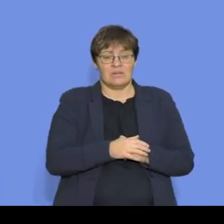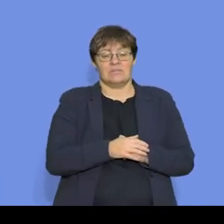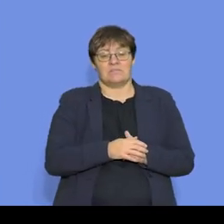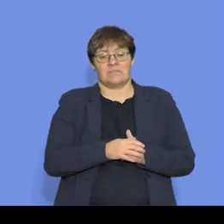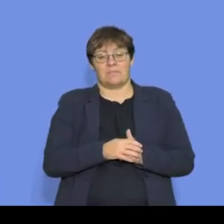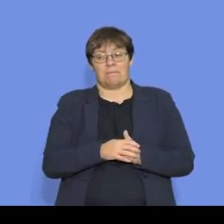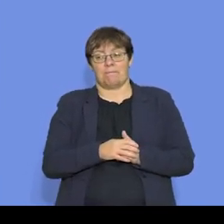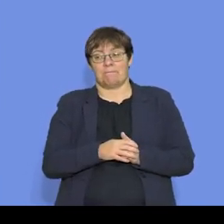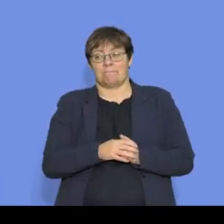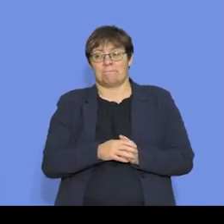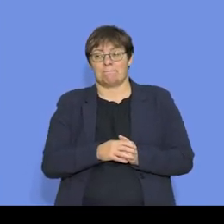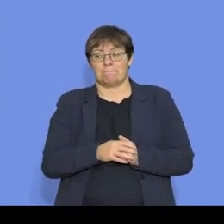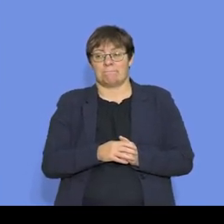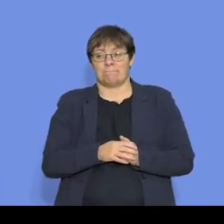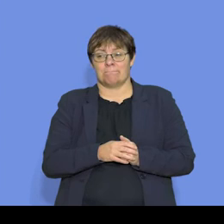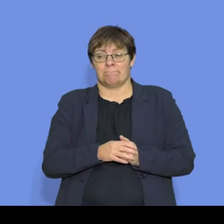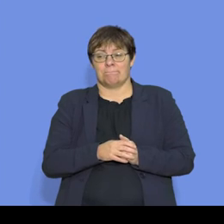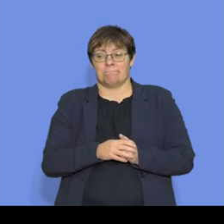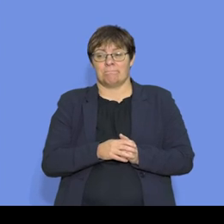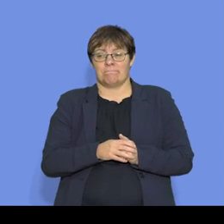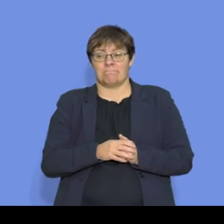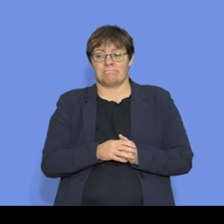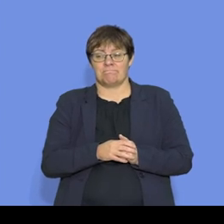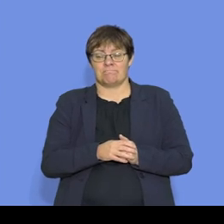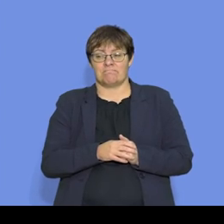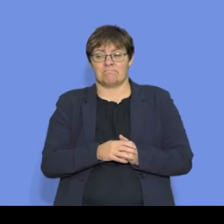was bipedal.